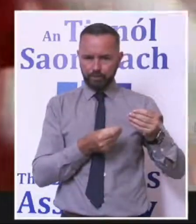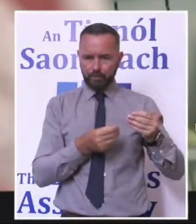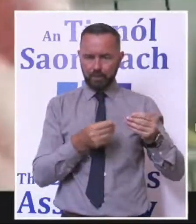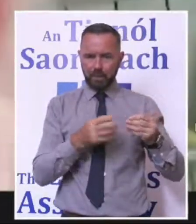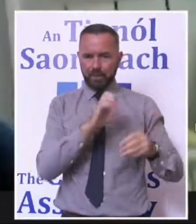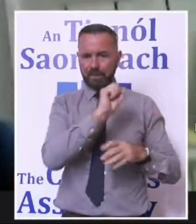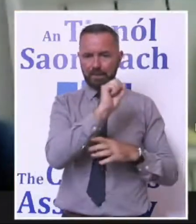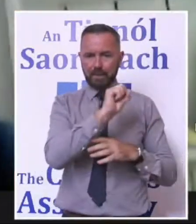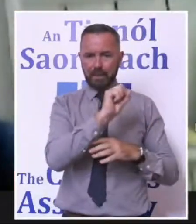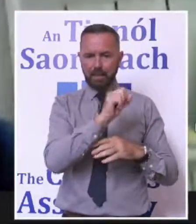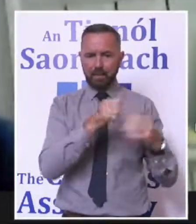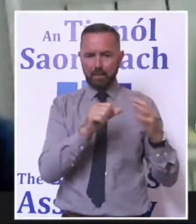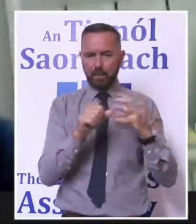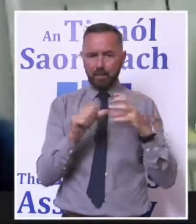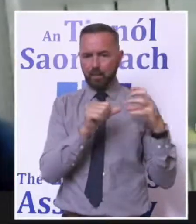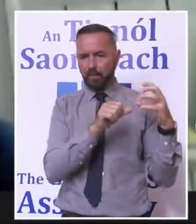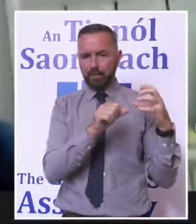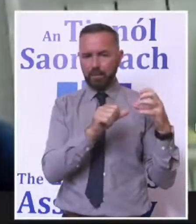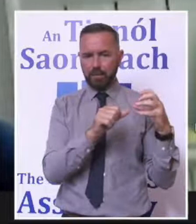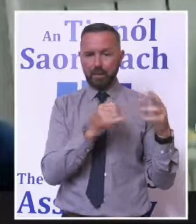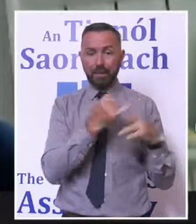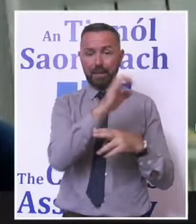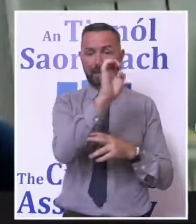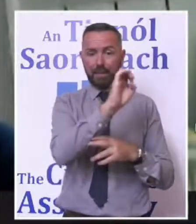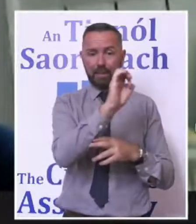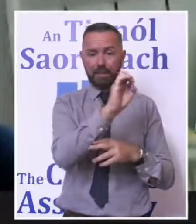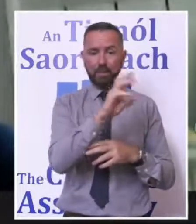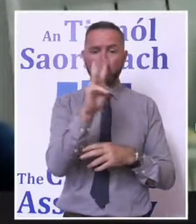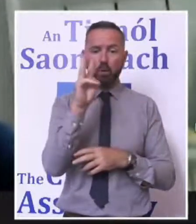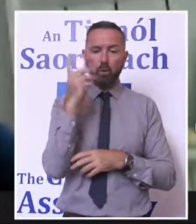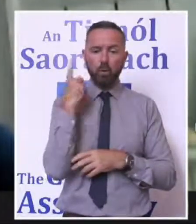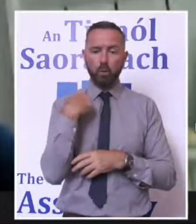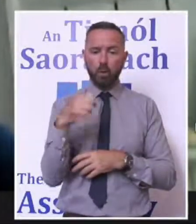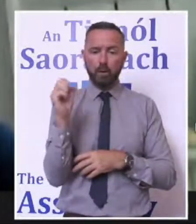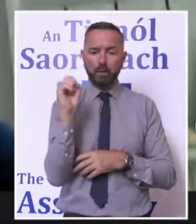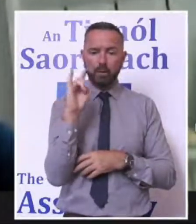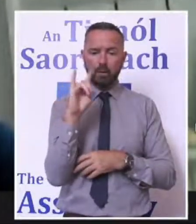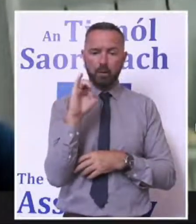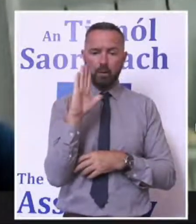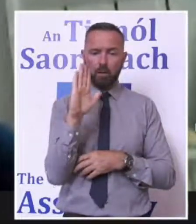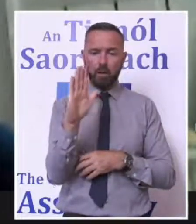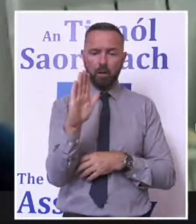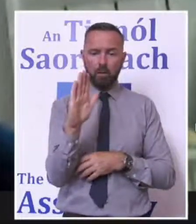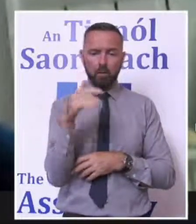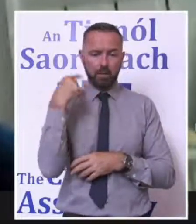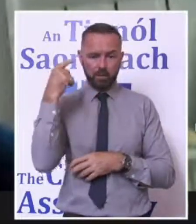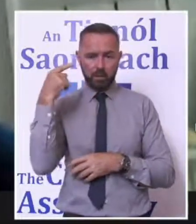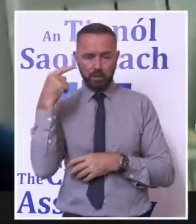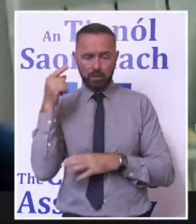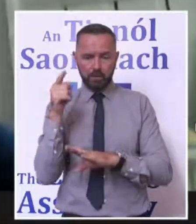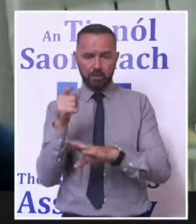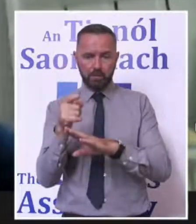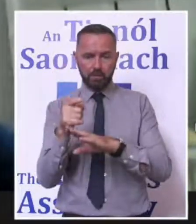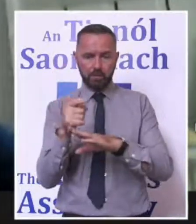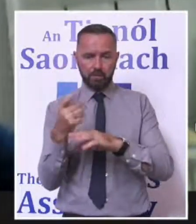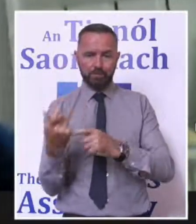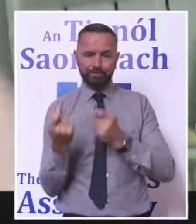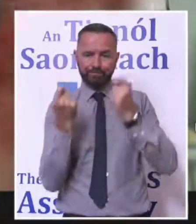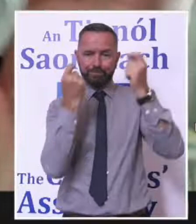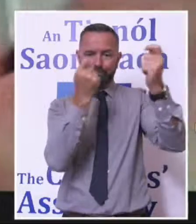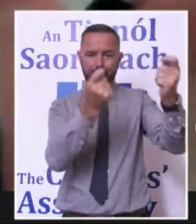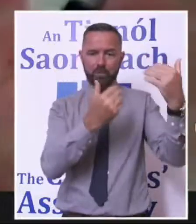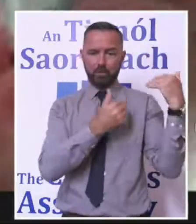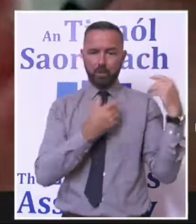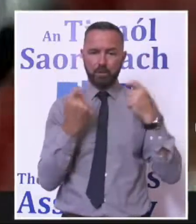Authority, or in the case of England, Whitehall, and indeed Paris, central government,